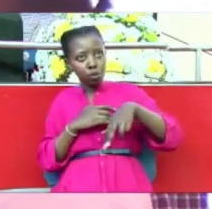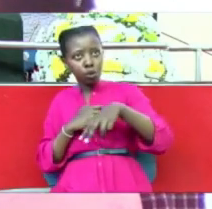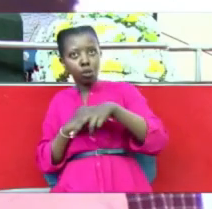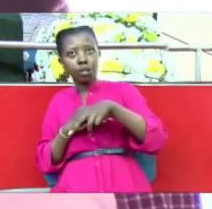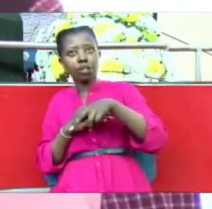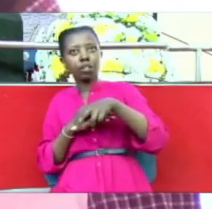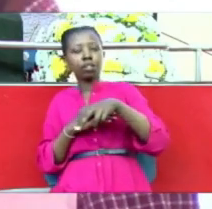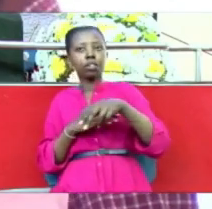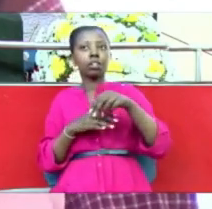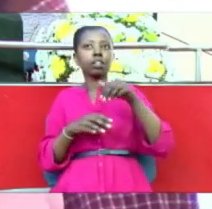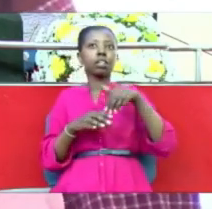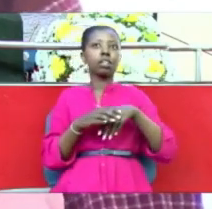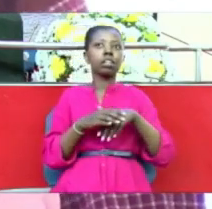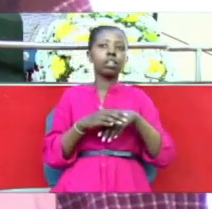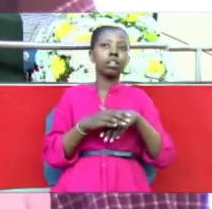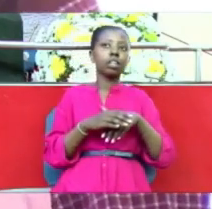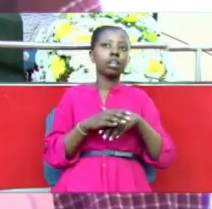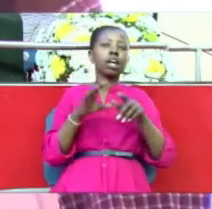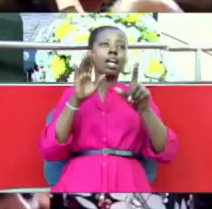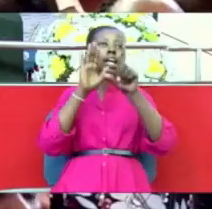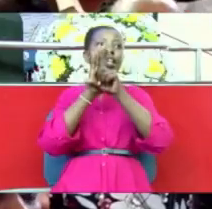cause me to begin to walk